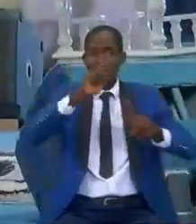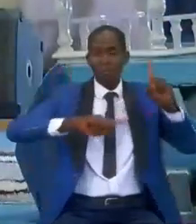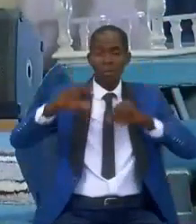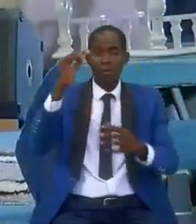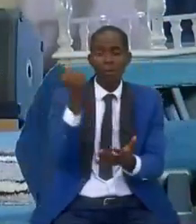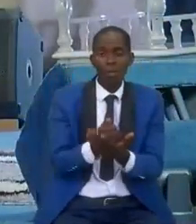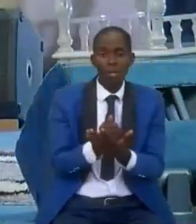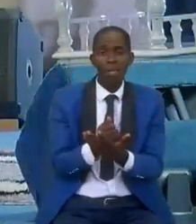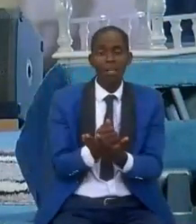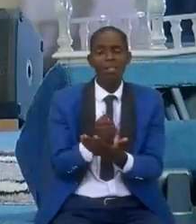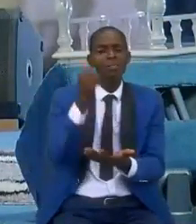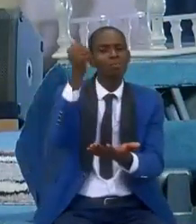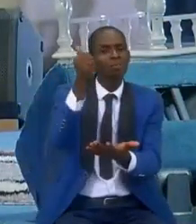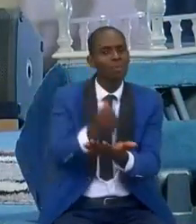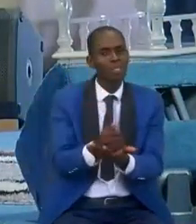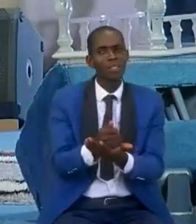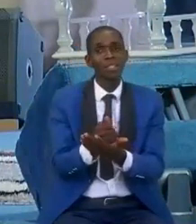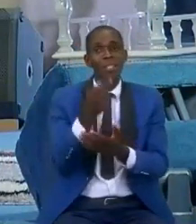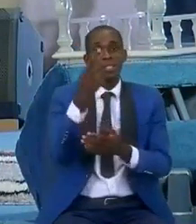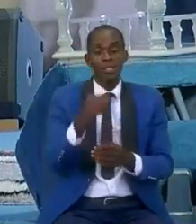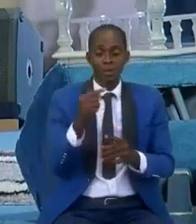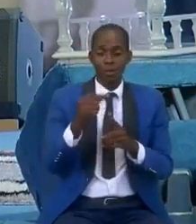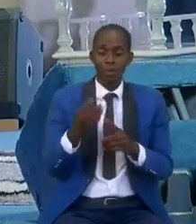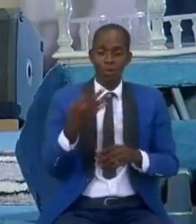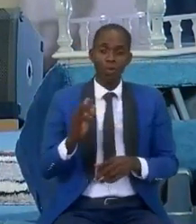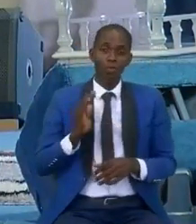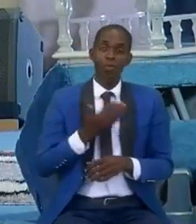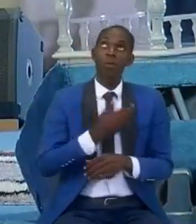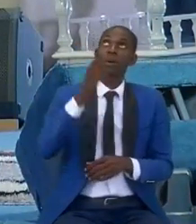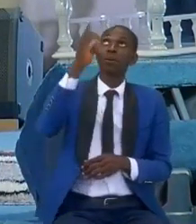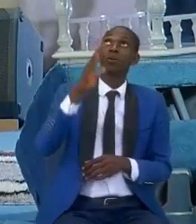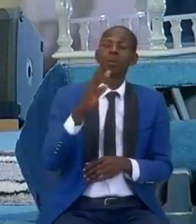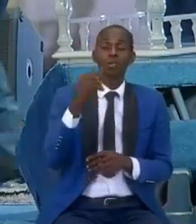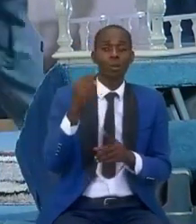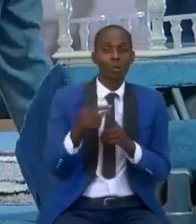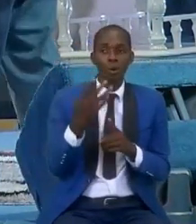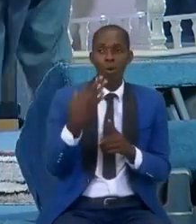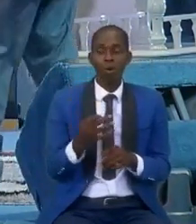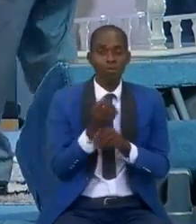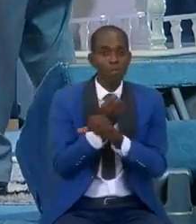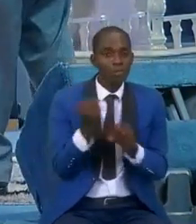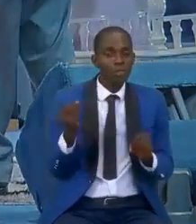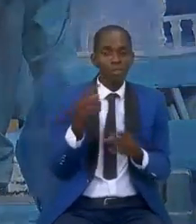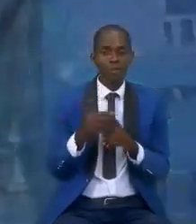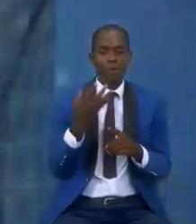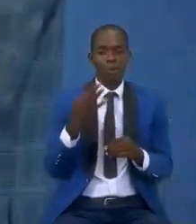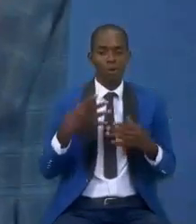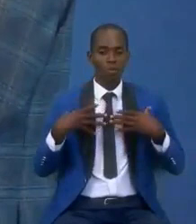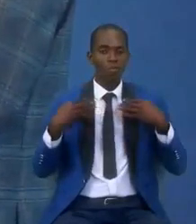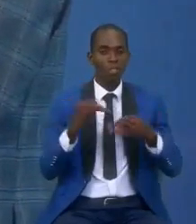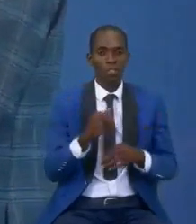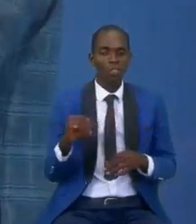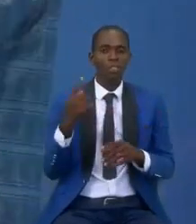of salvation, the word of our God, the word of healing, the word of our God, the word of deliverance, the word